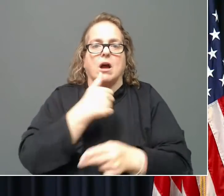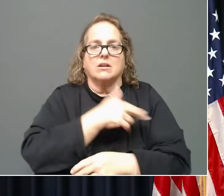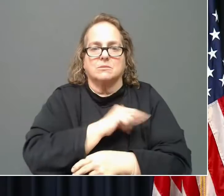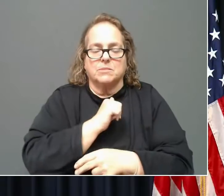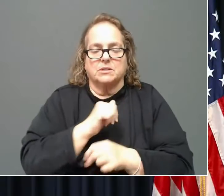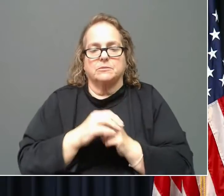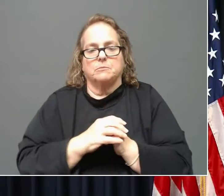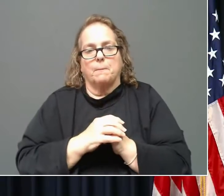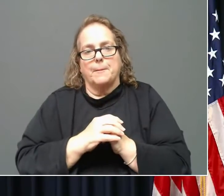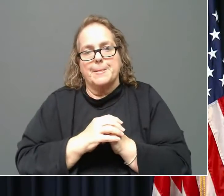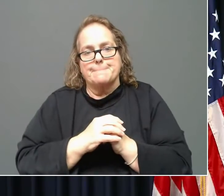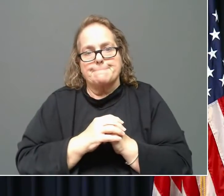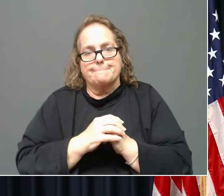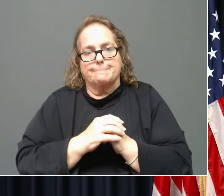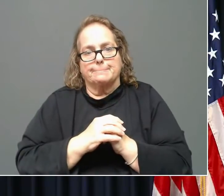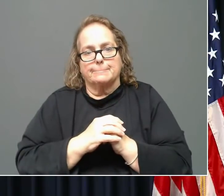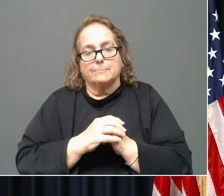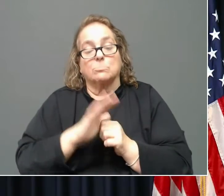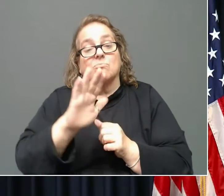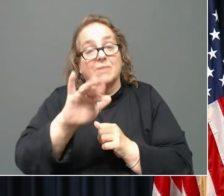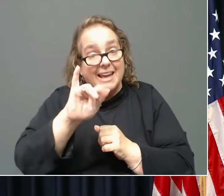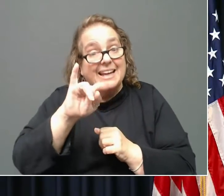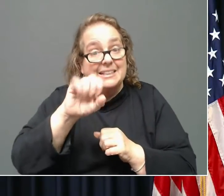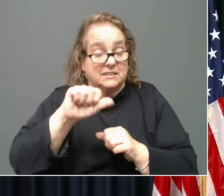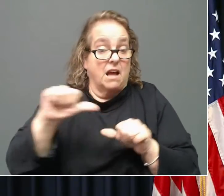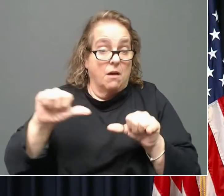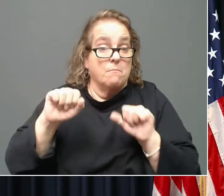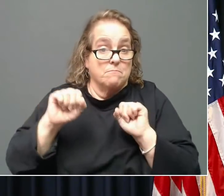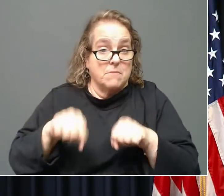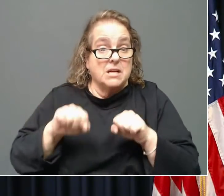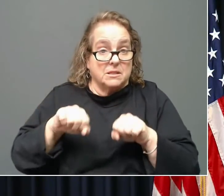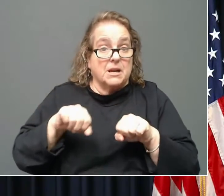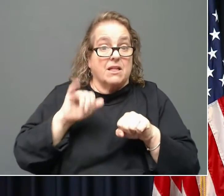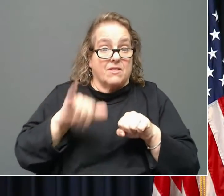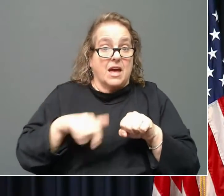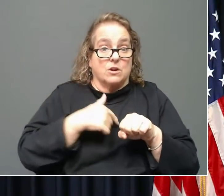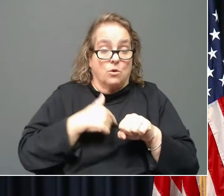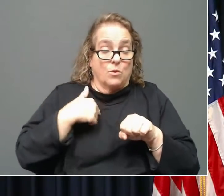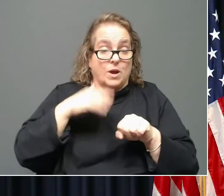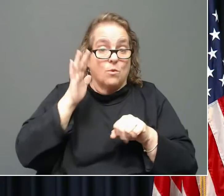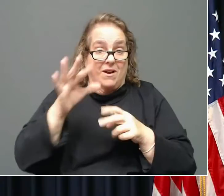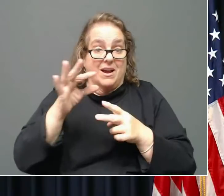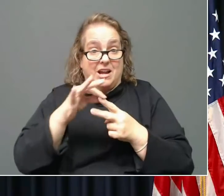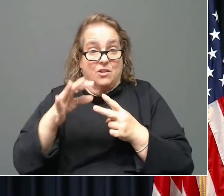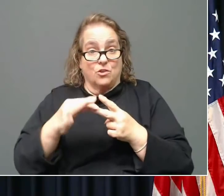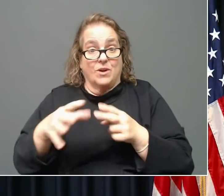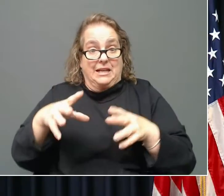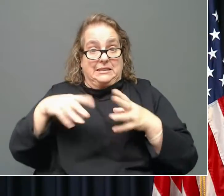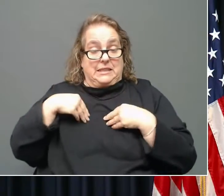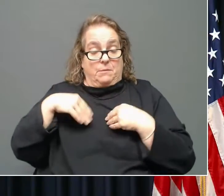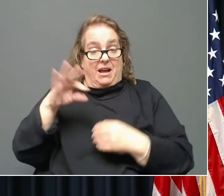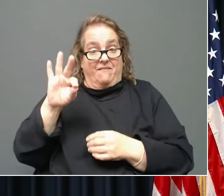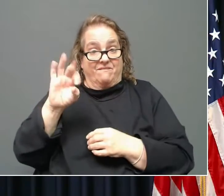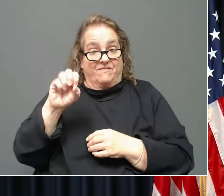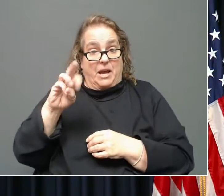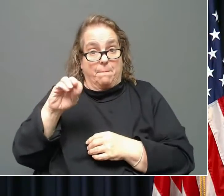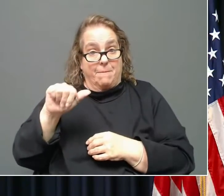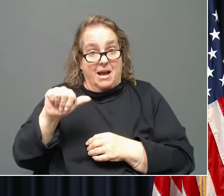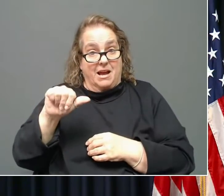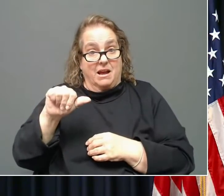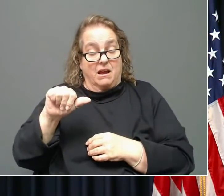think it is certainly a possibility that we will either accept a FEMA site and or additional